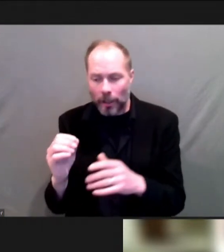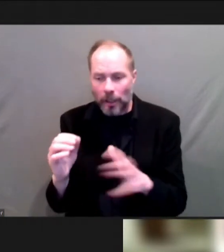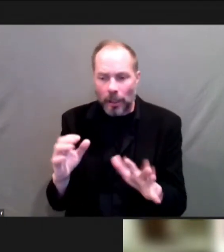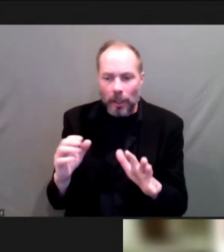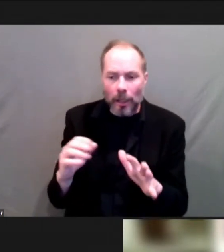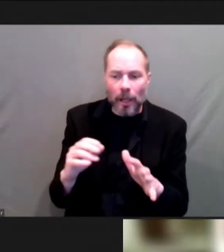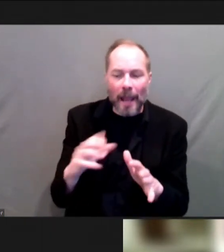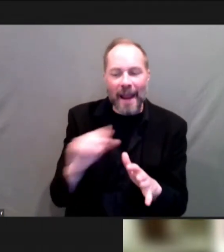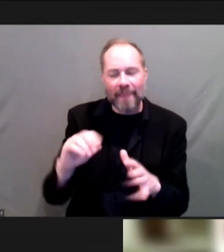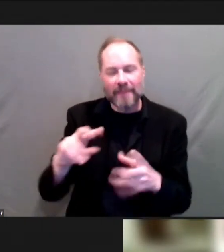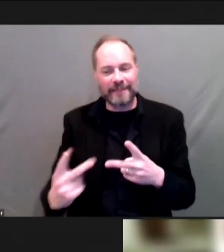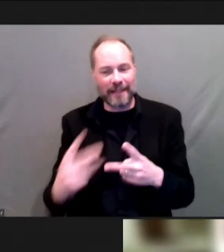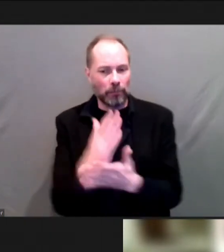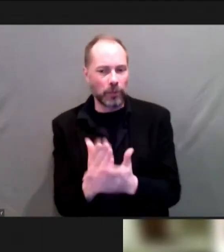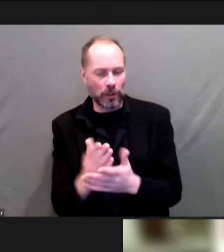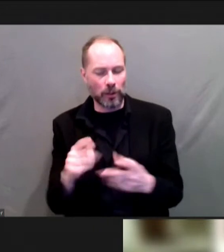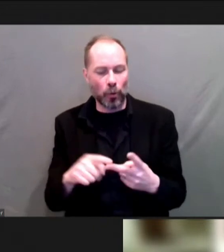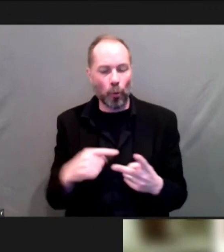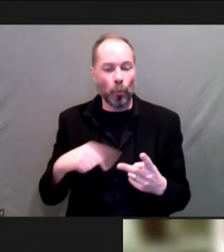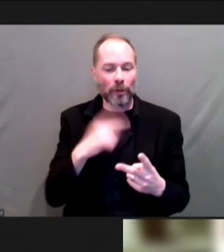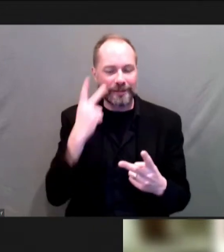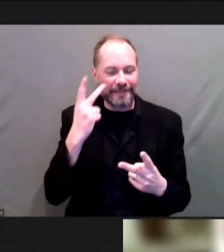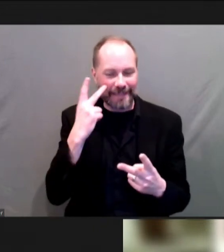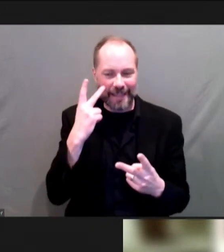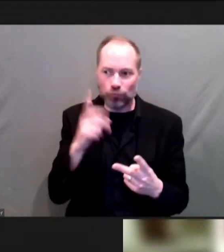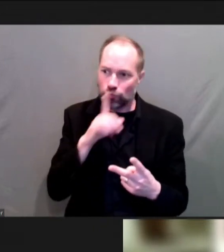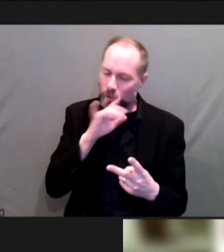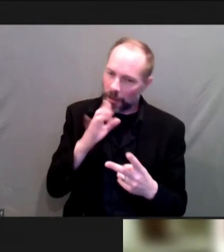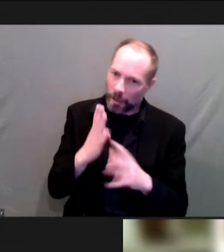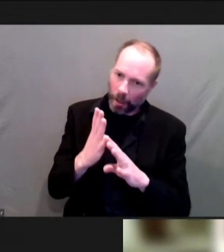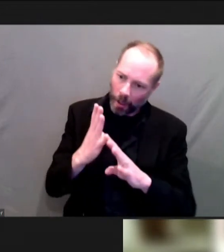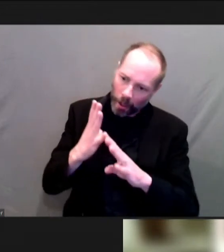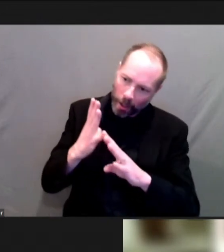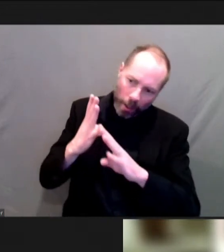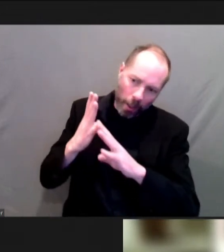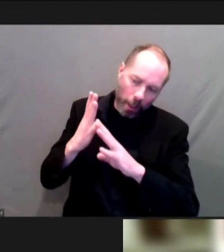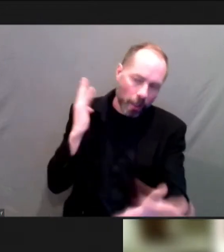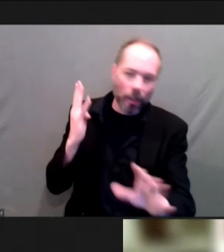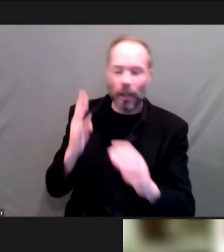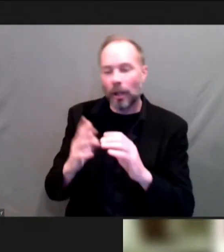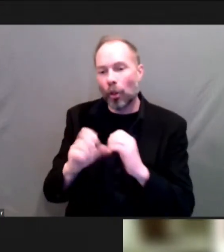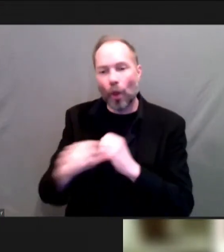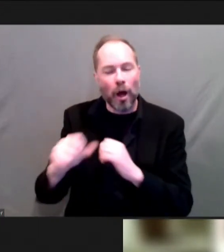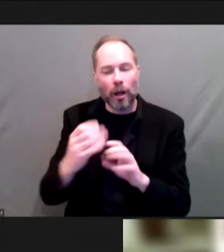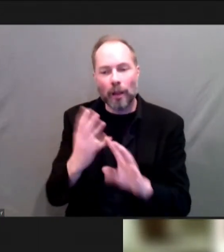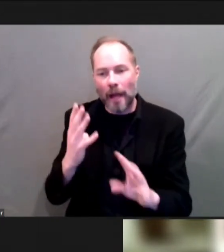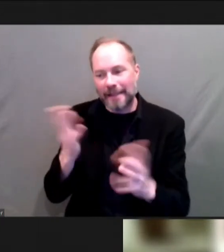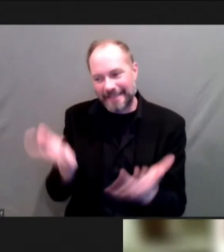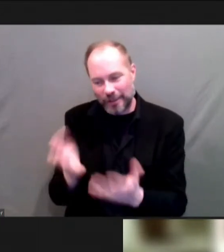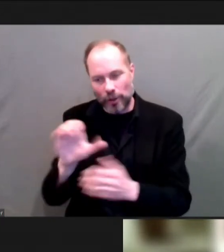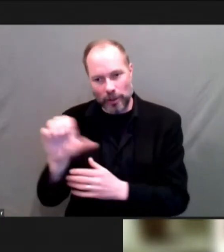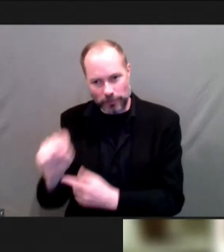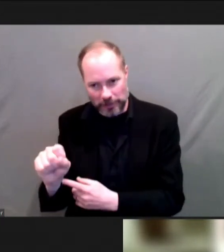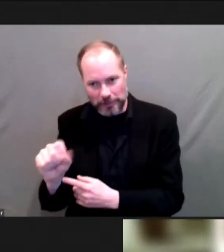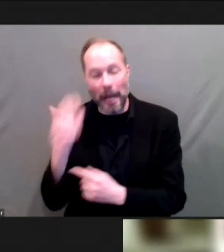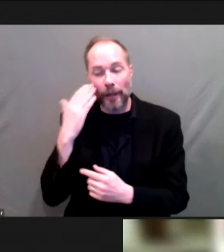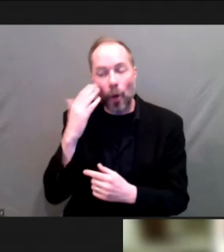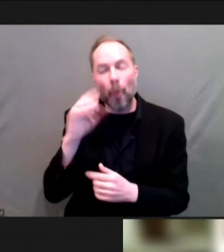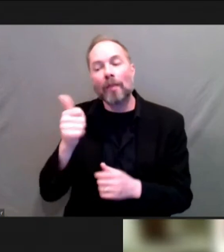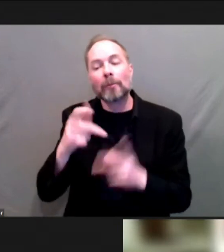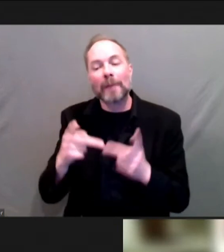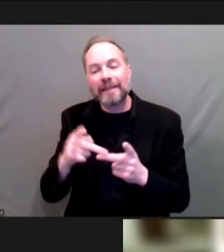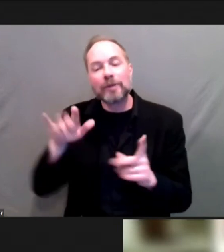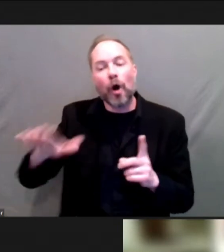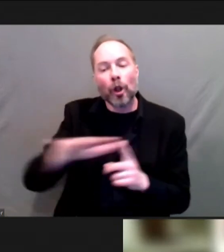also, second part of the question, we're seeing some really long lines at testing sites here in the Springs. I know other places are in the state. Do